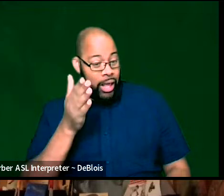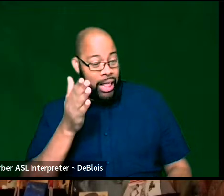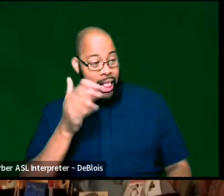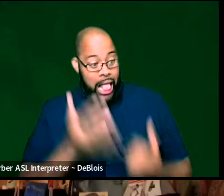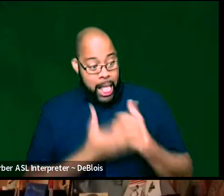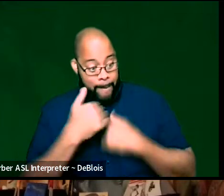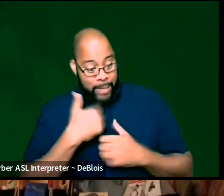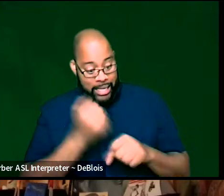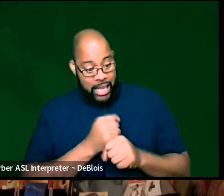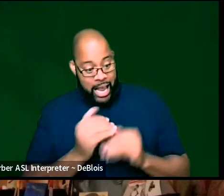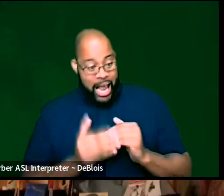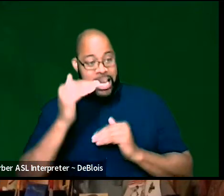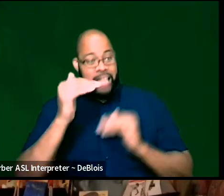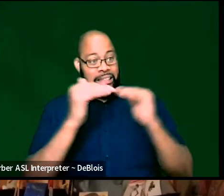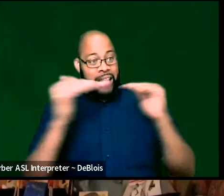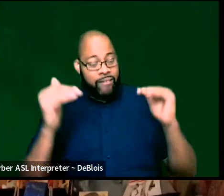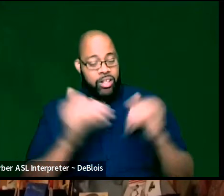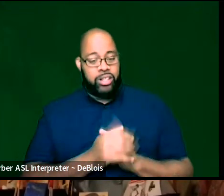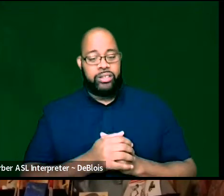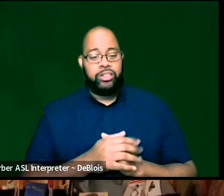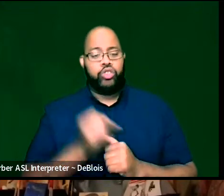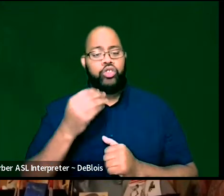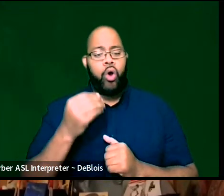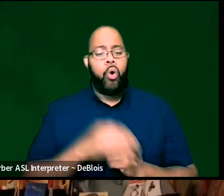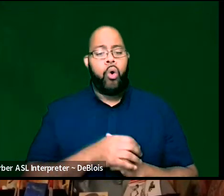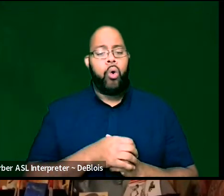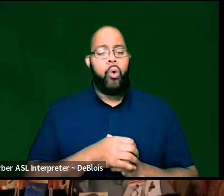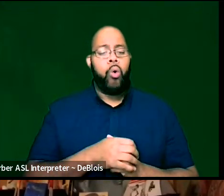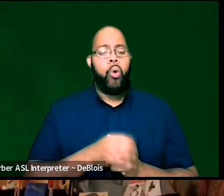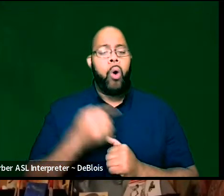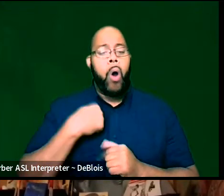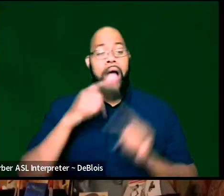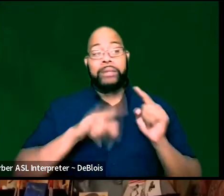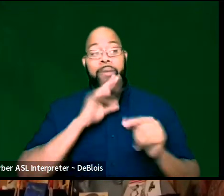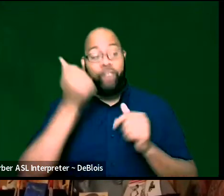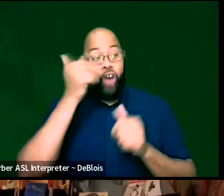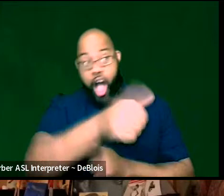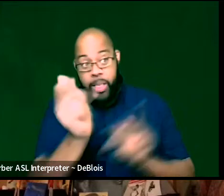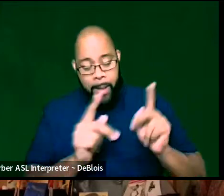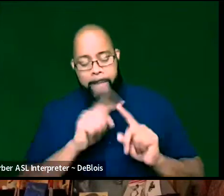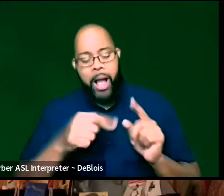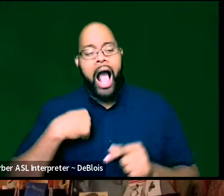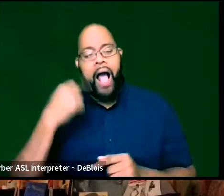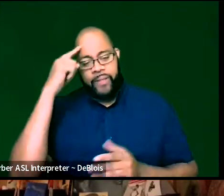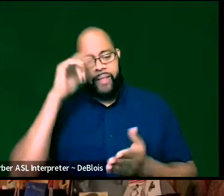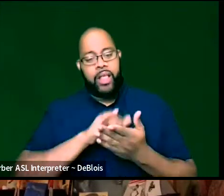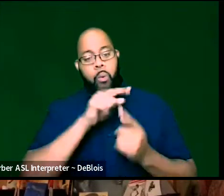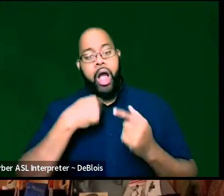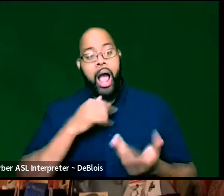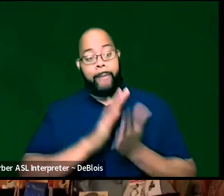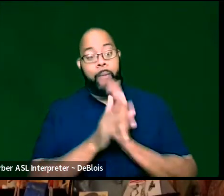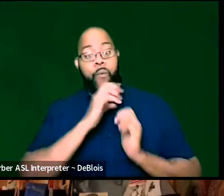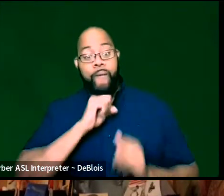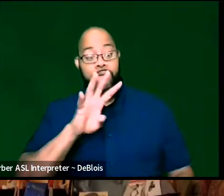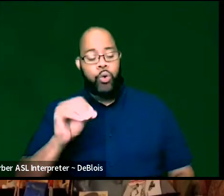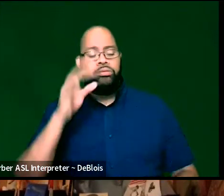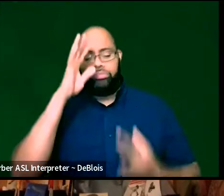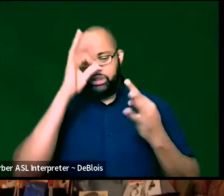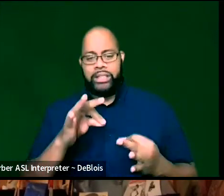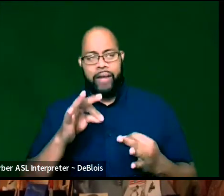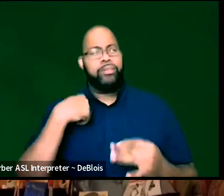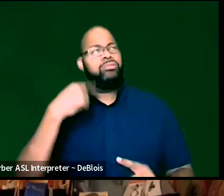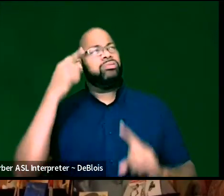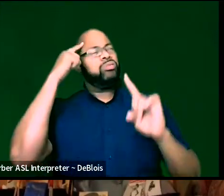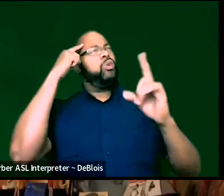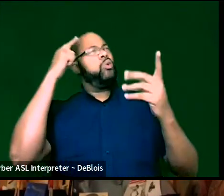help me get to that next step. And so I can't speak for anyone else, but I think that when I turned 40, it was definitely an epiphany